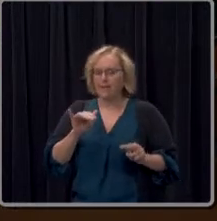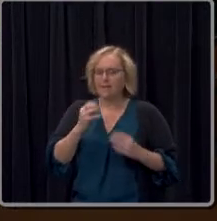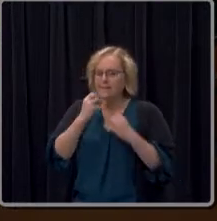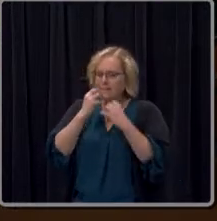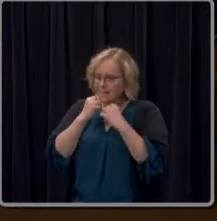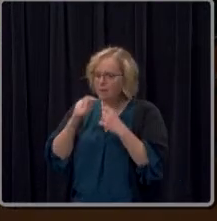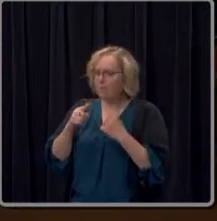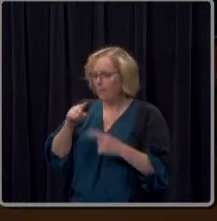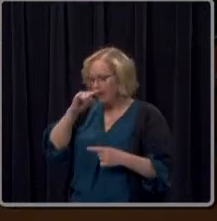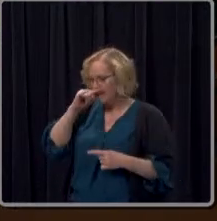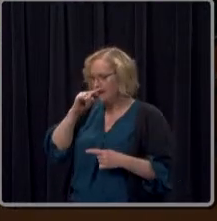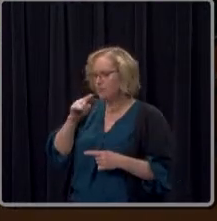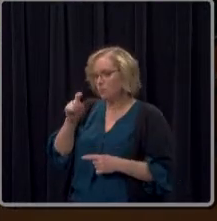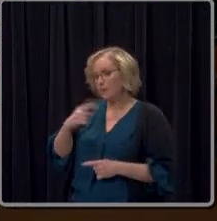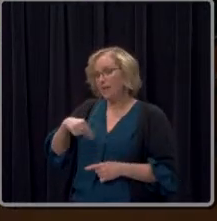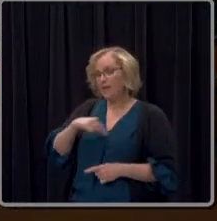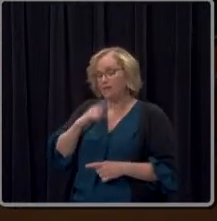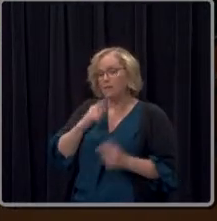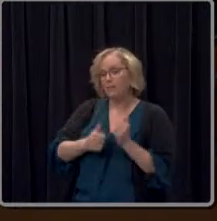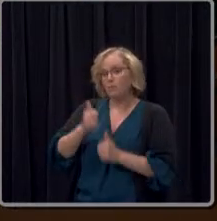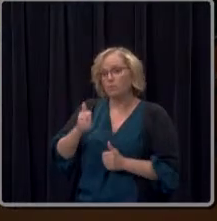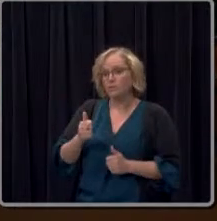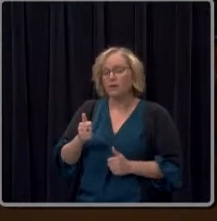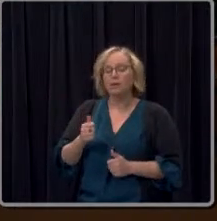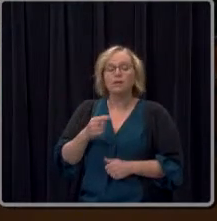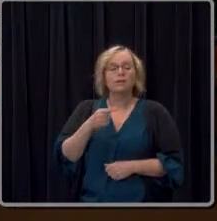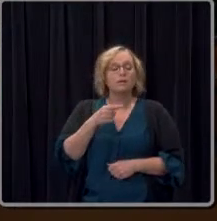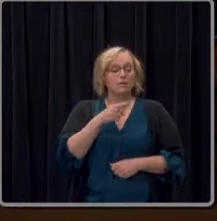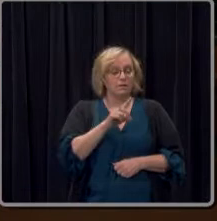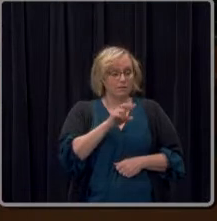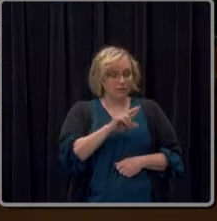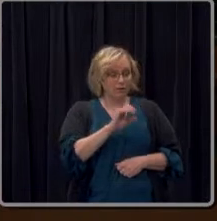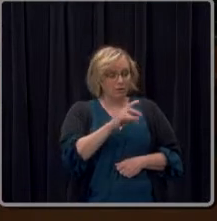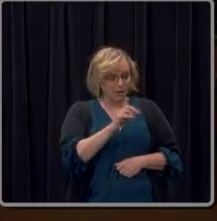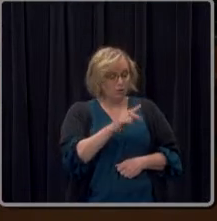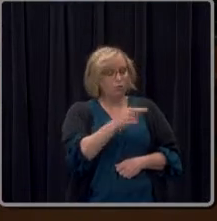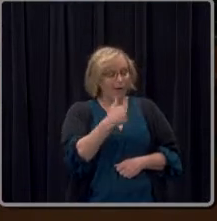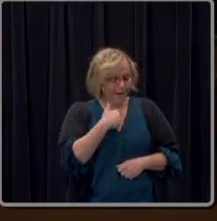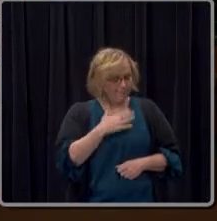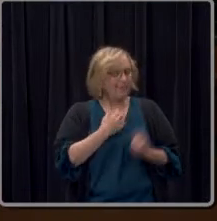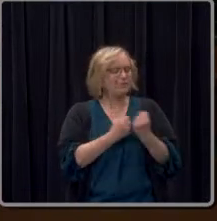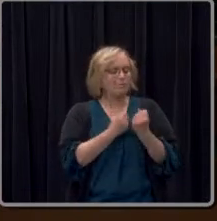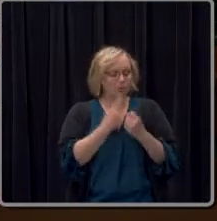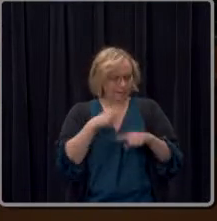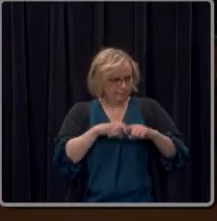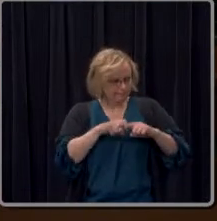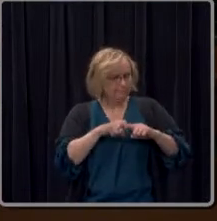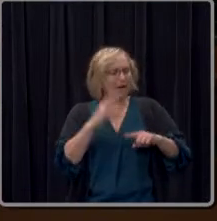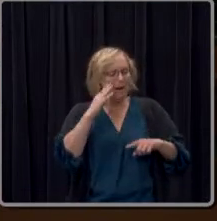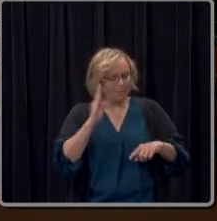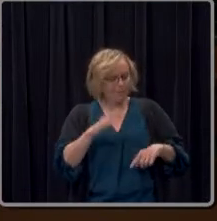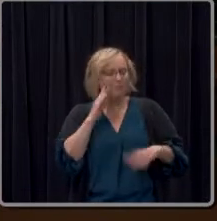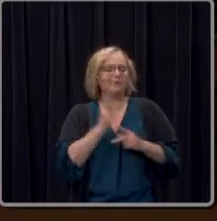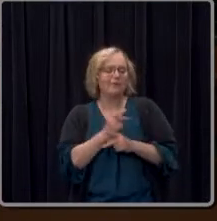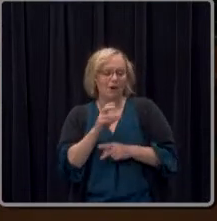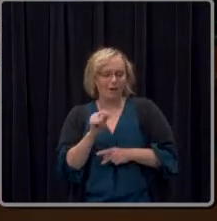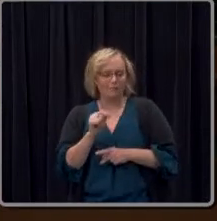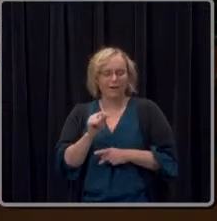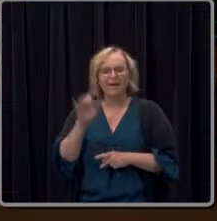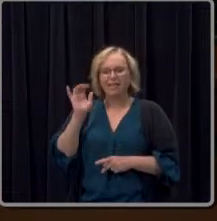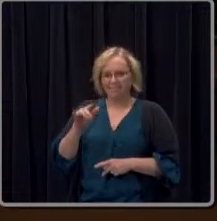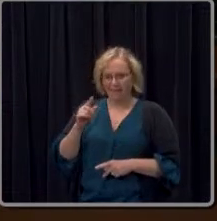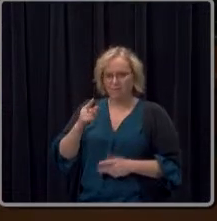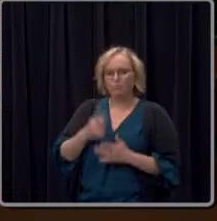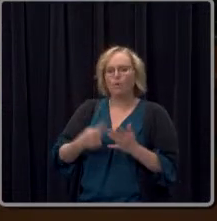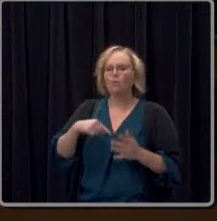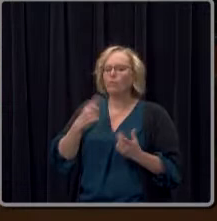most. And you have my support in pushing pause. I know we'll figure this out. That's what we do in Olathe. We figure